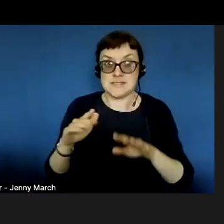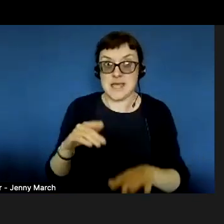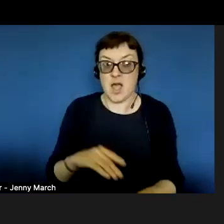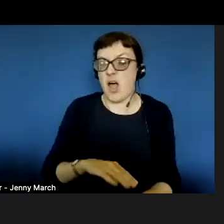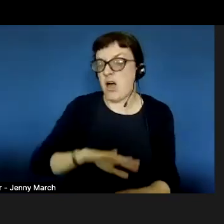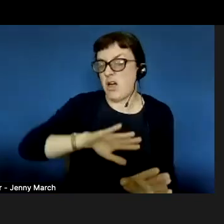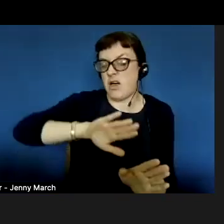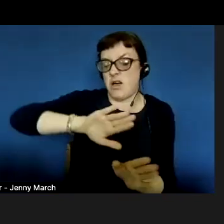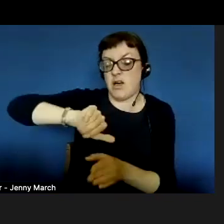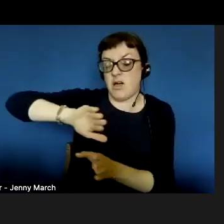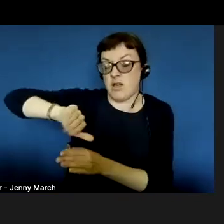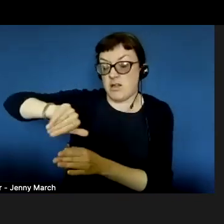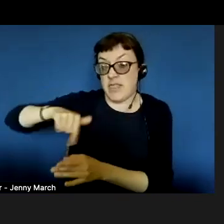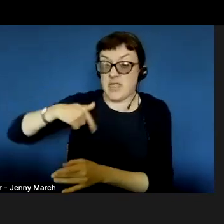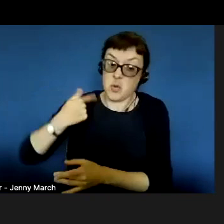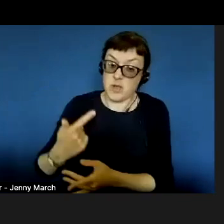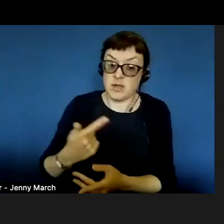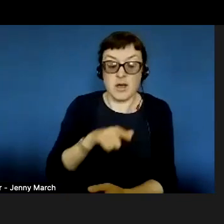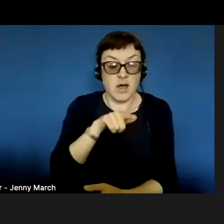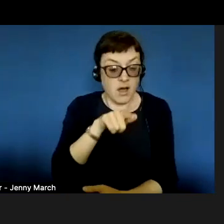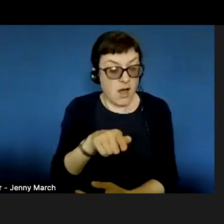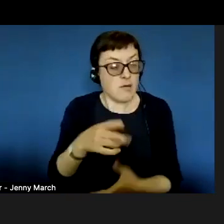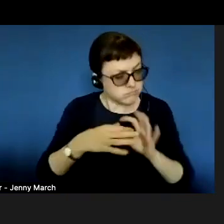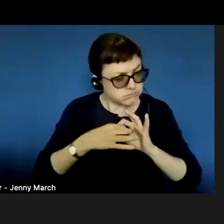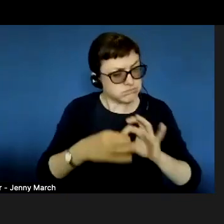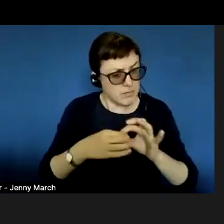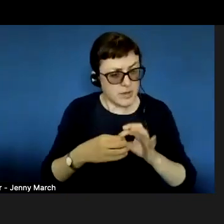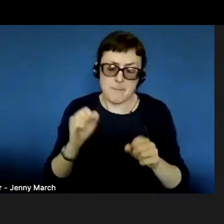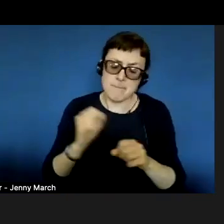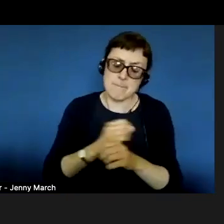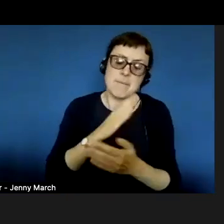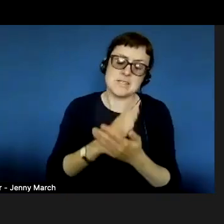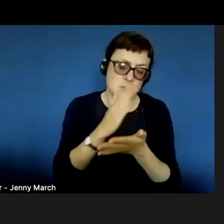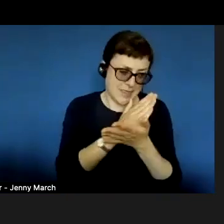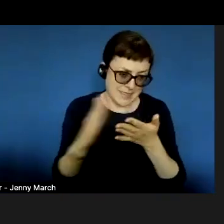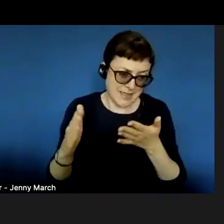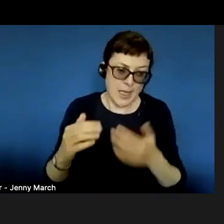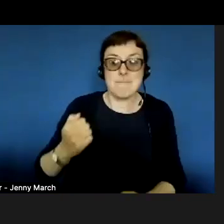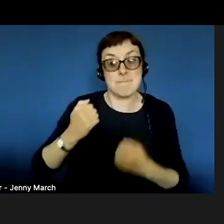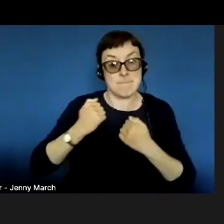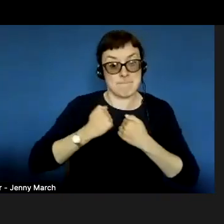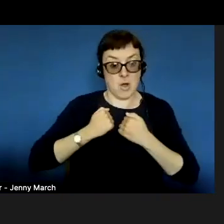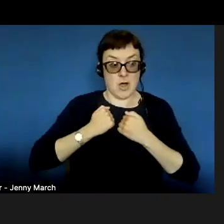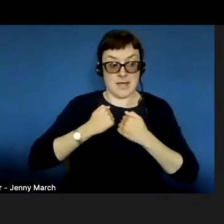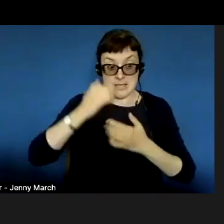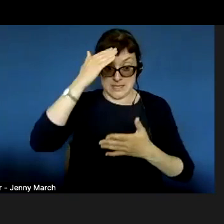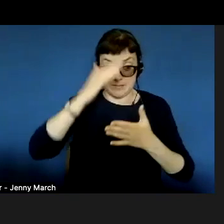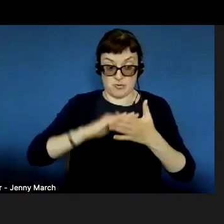completely, do we embrace it, but make sure it's very clear that it's our